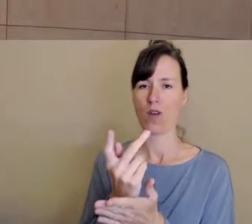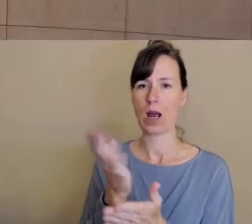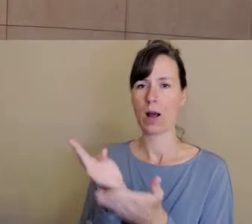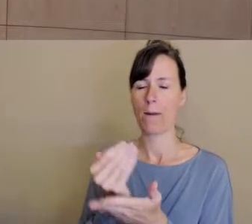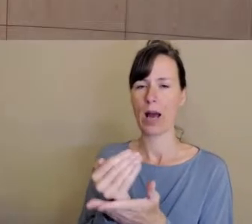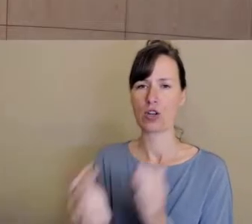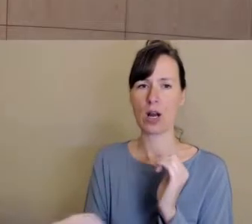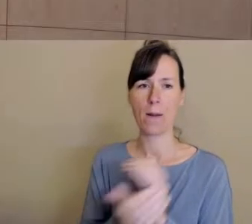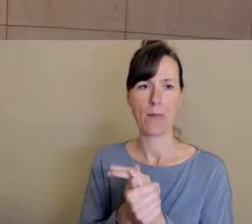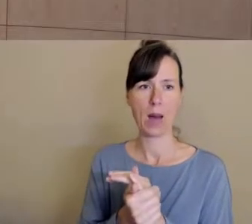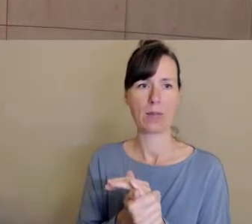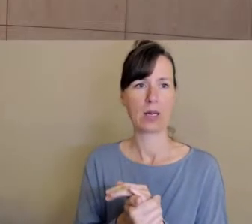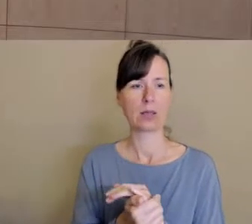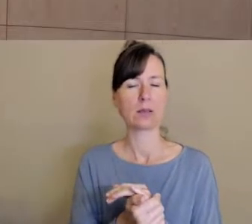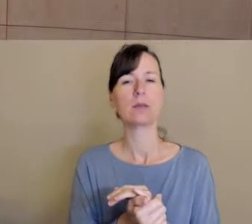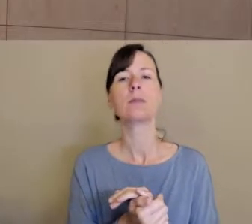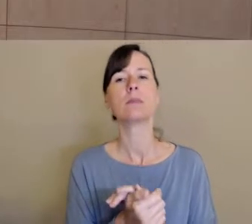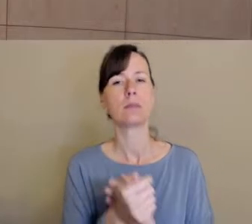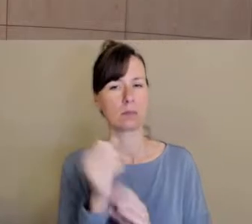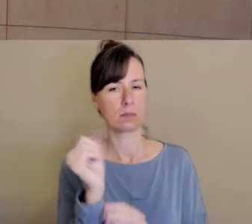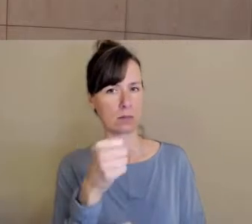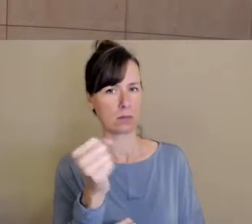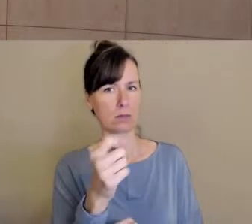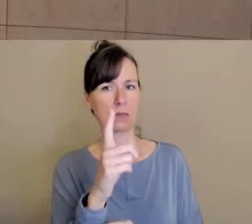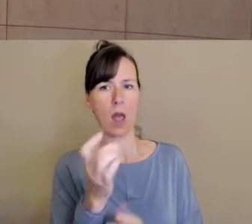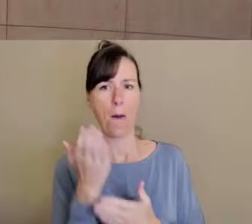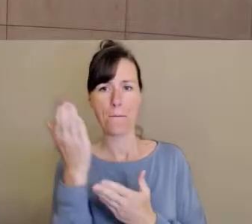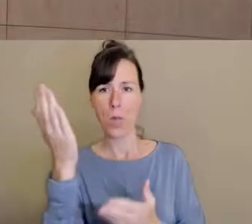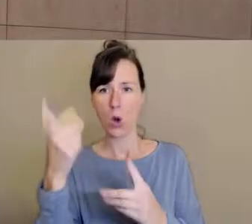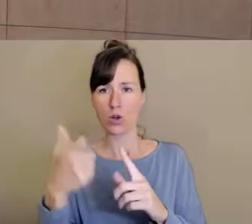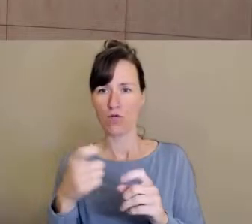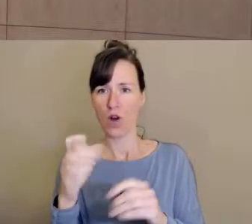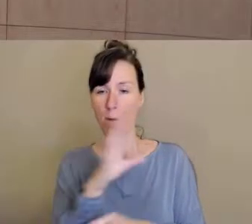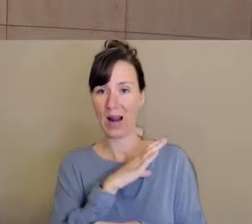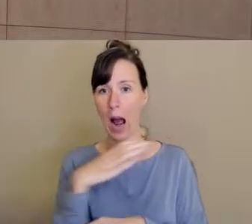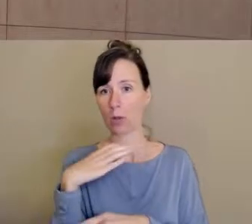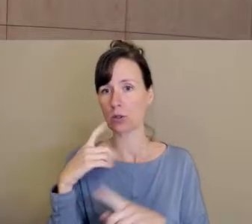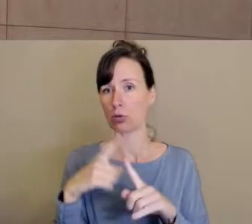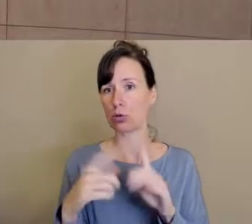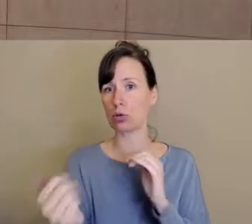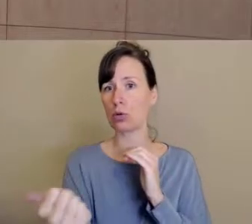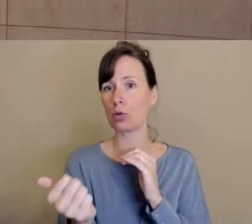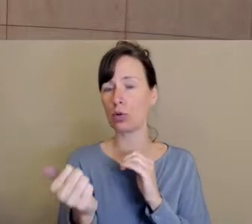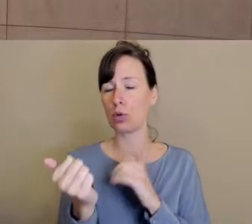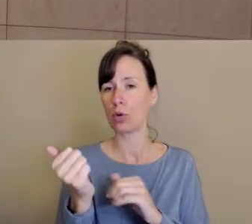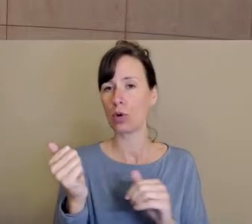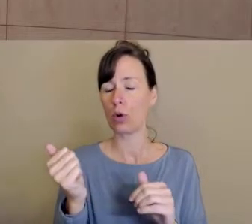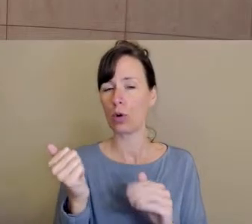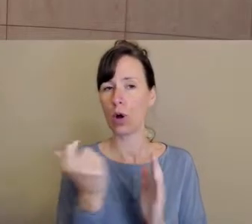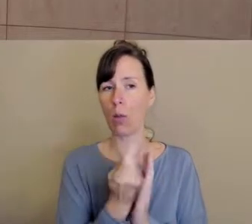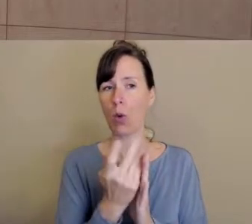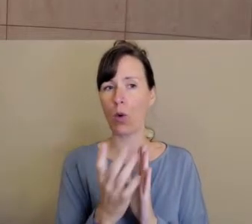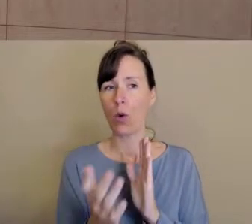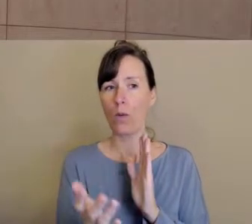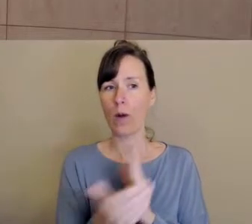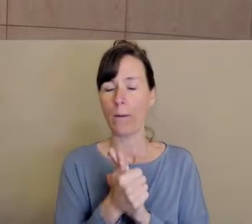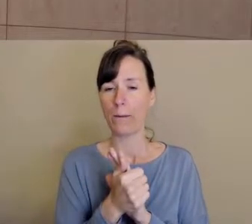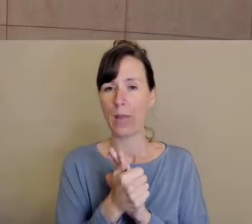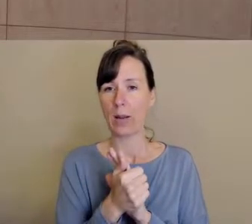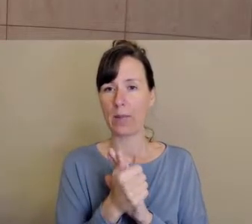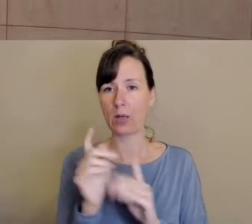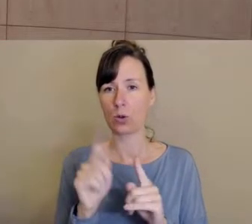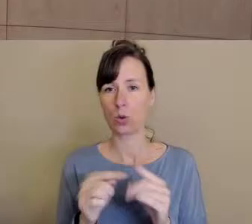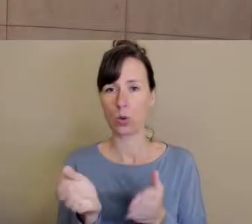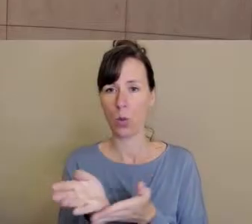there a motion from the council to approve the budget amendment for $160,000 for